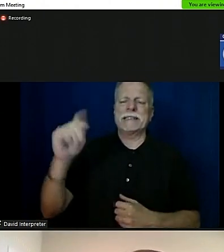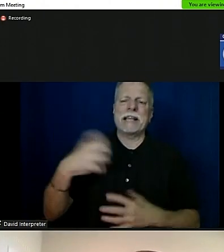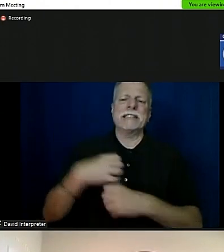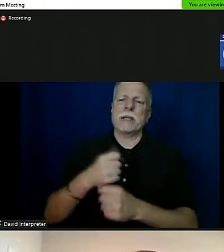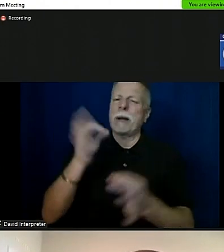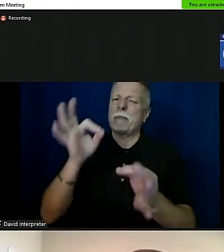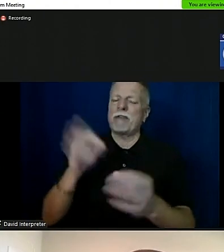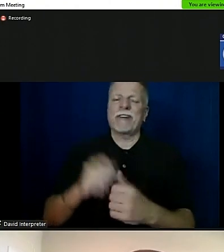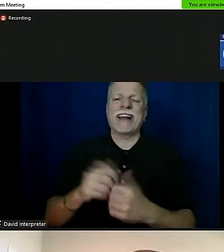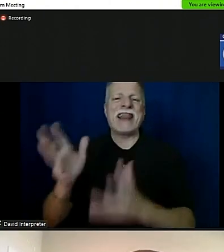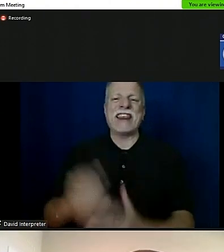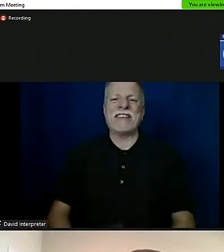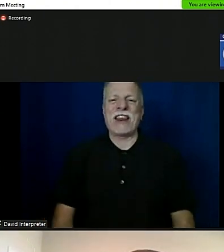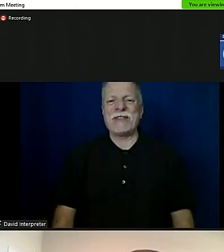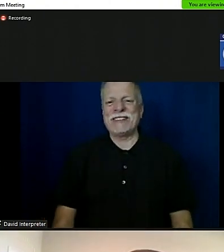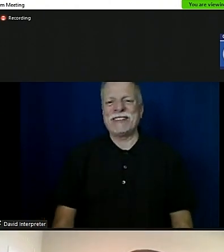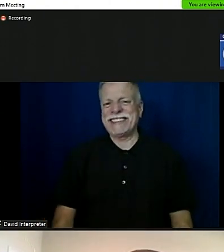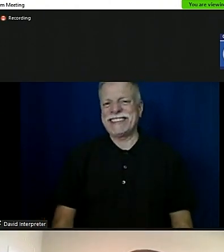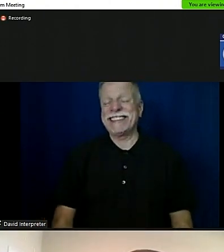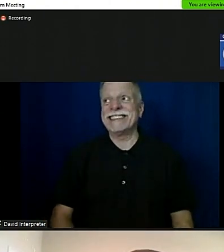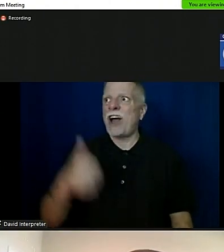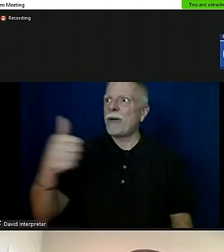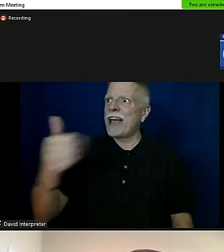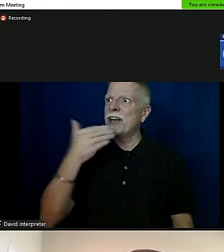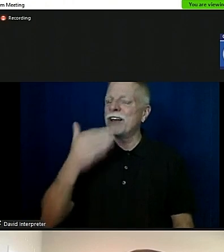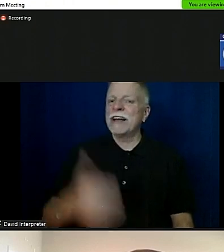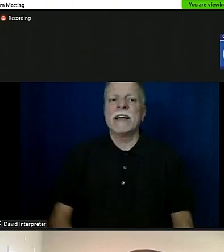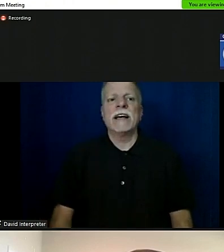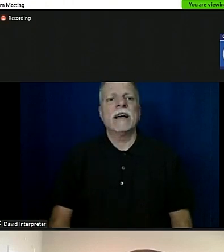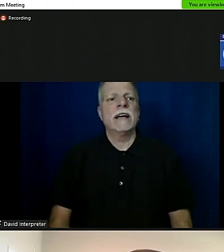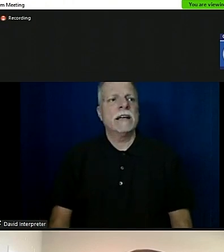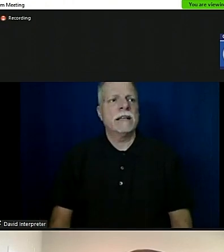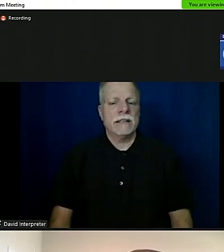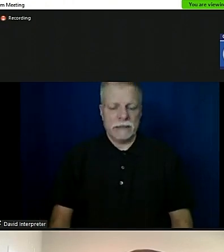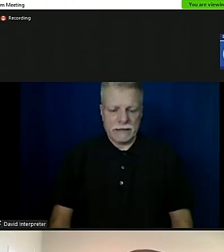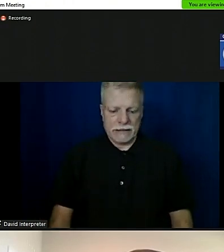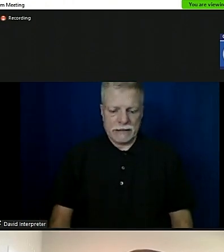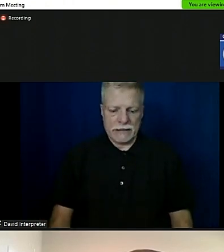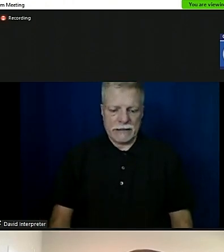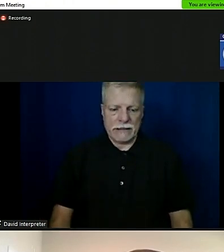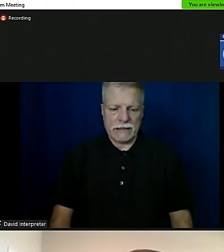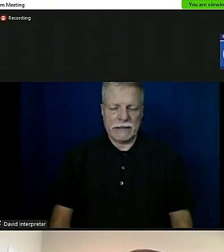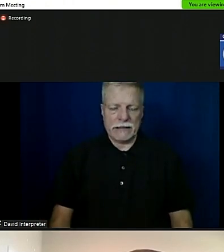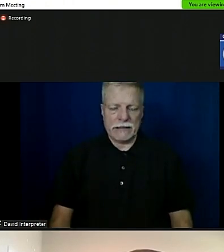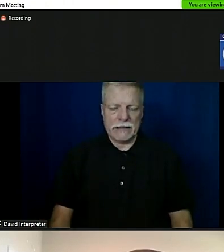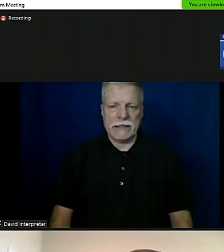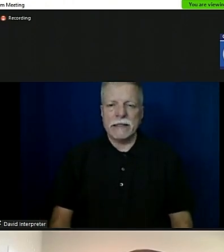you. Sounds good. All right, Jocelyn, I think I'm going to take it over to you, and if you could say which outlet you're with.